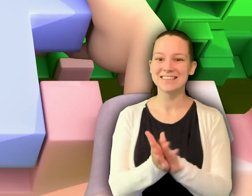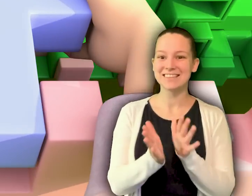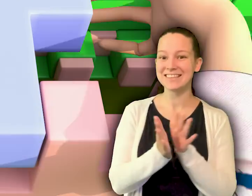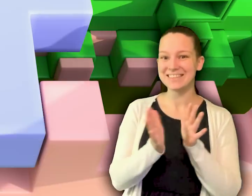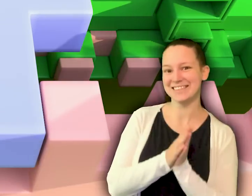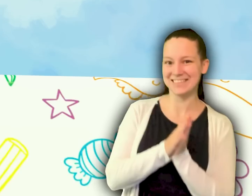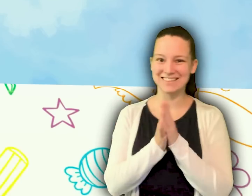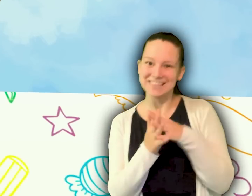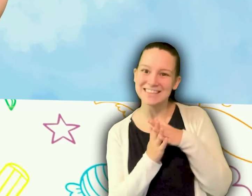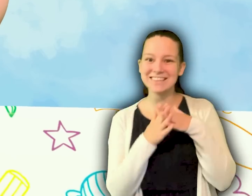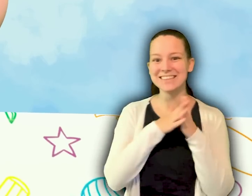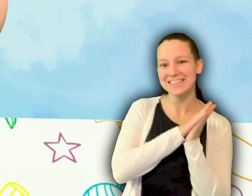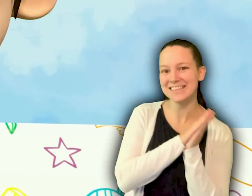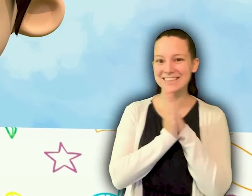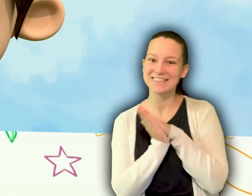play